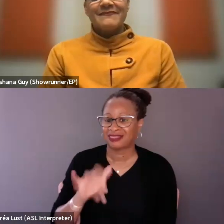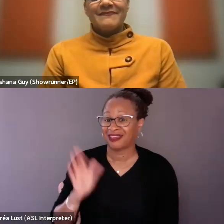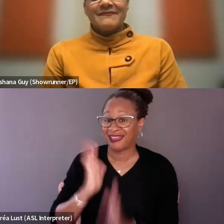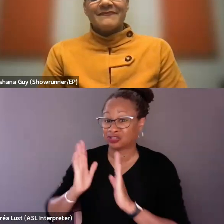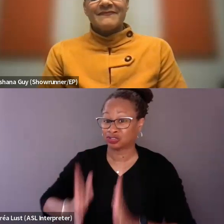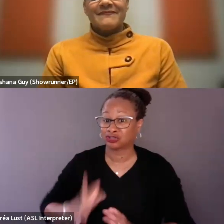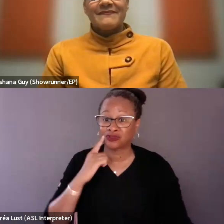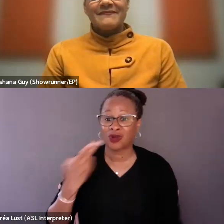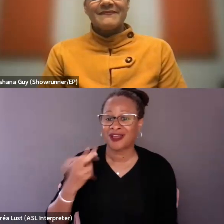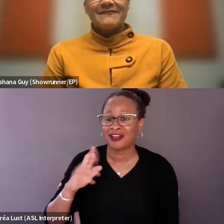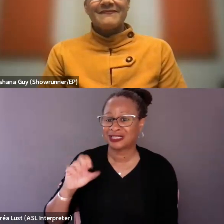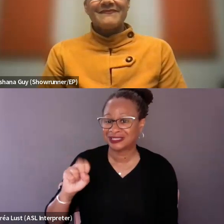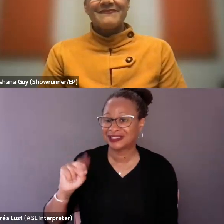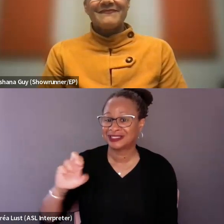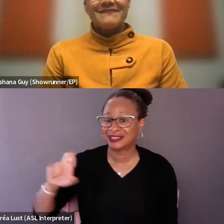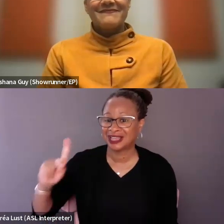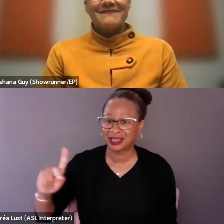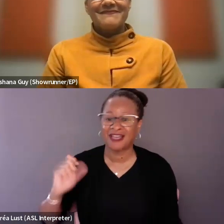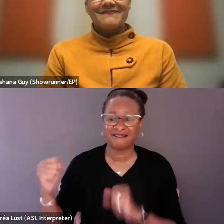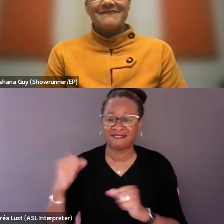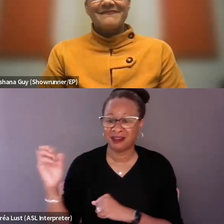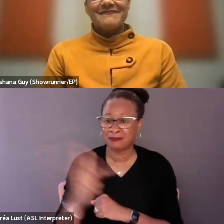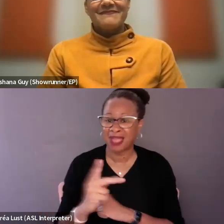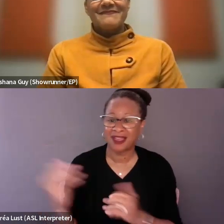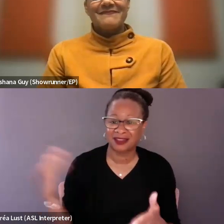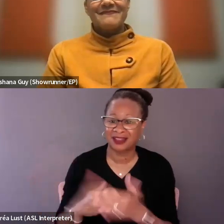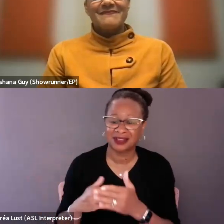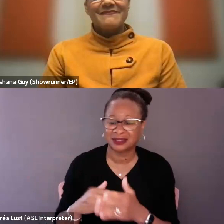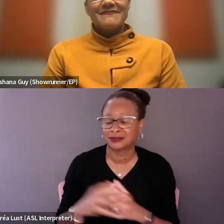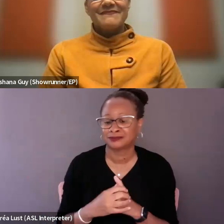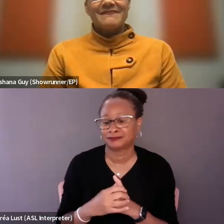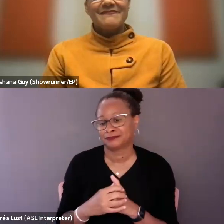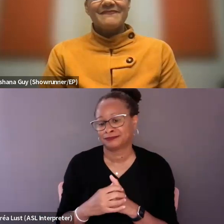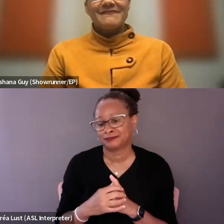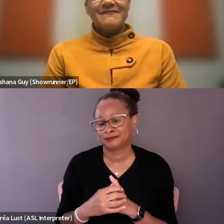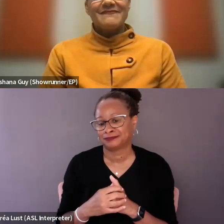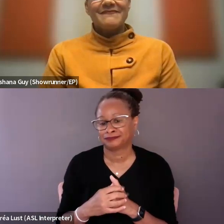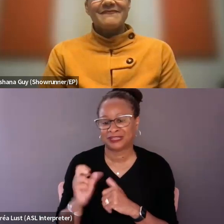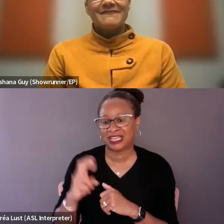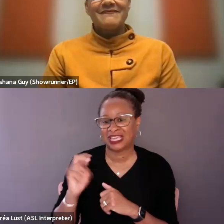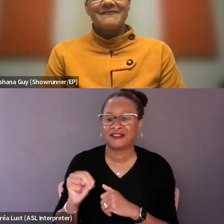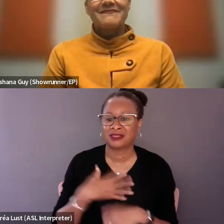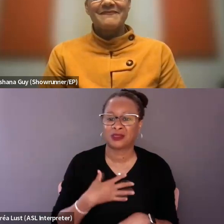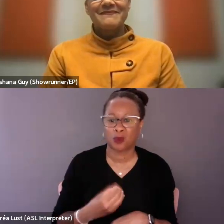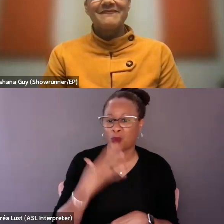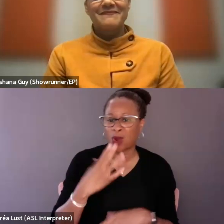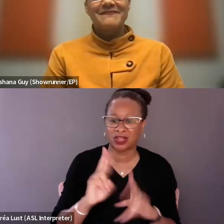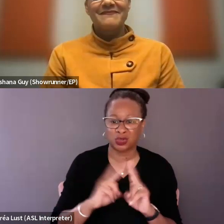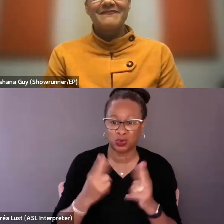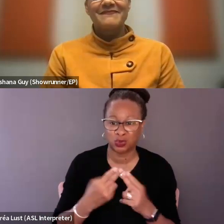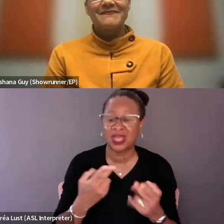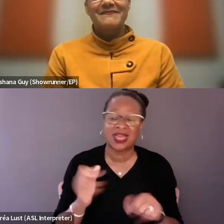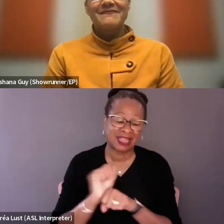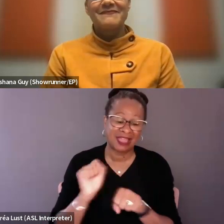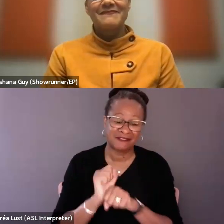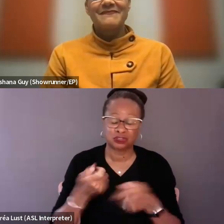ancestors, you know, fighting back against, even the white union and the efforts to try to force them